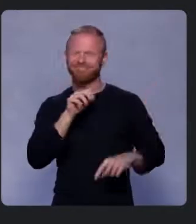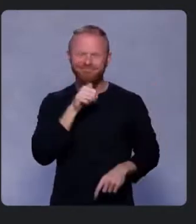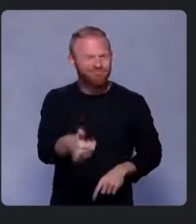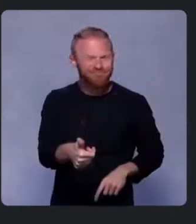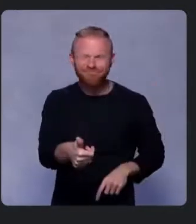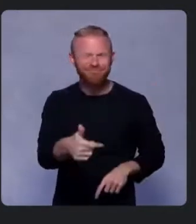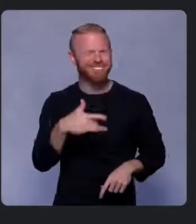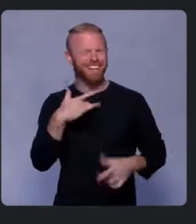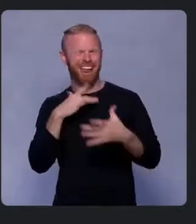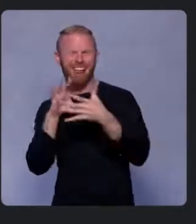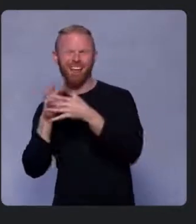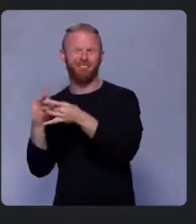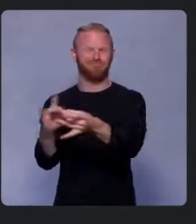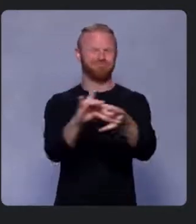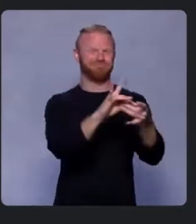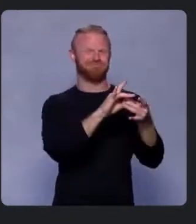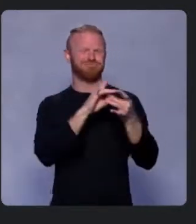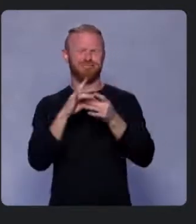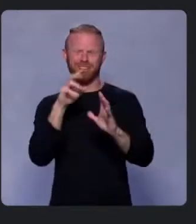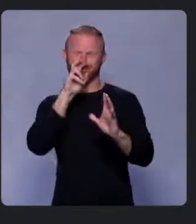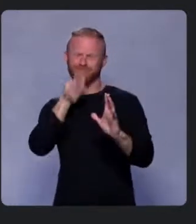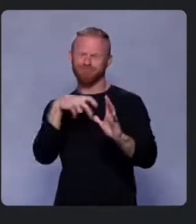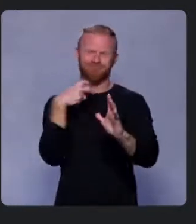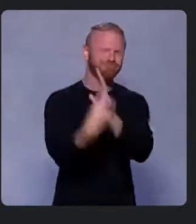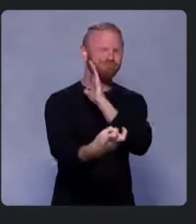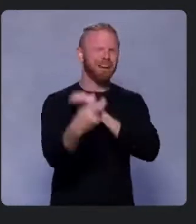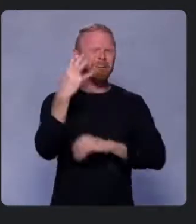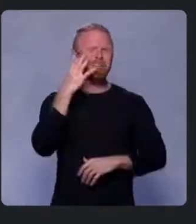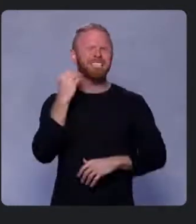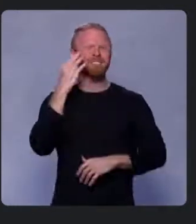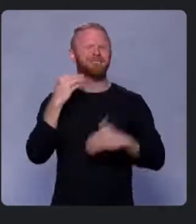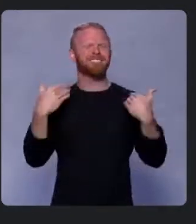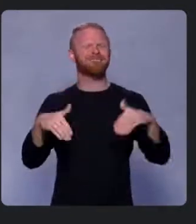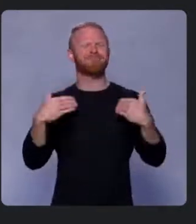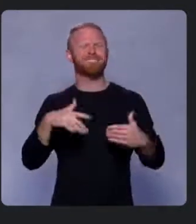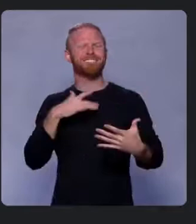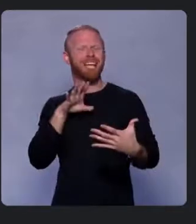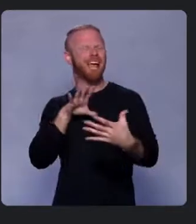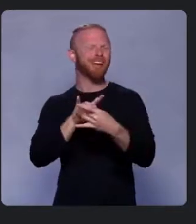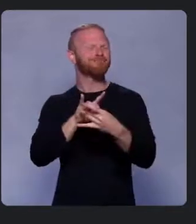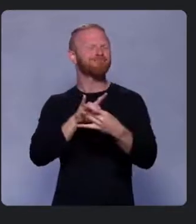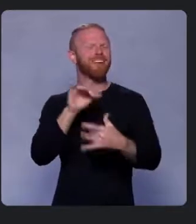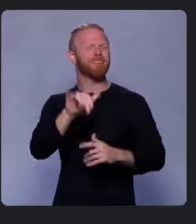Instead, with Google Meet's immersive experience, he feels connected and in the moment.